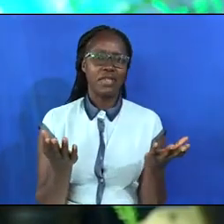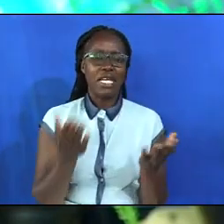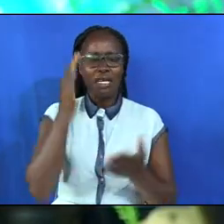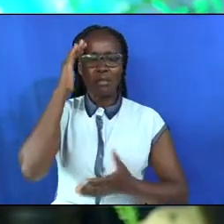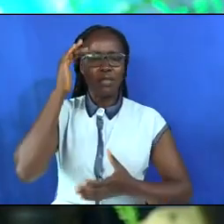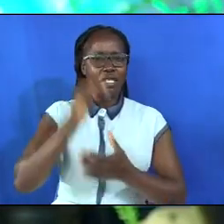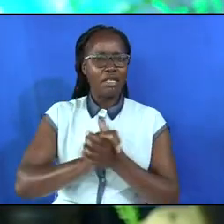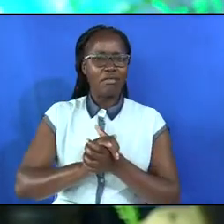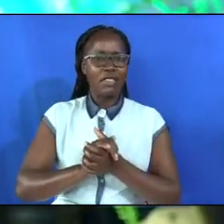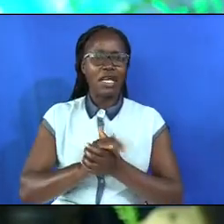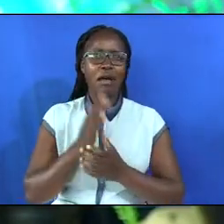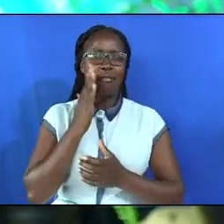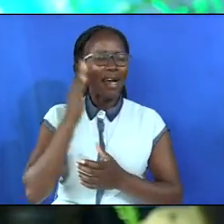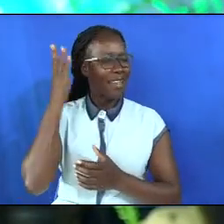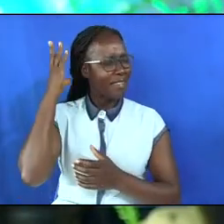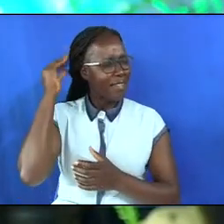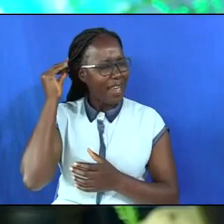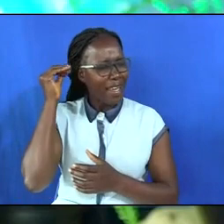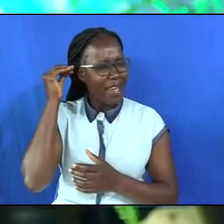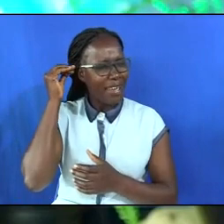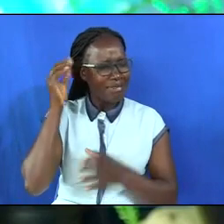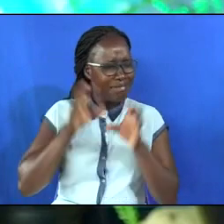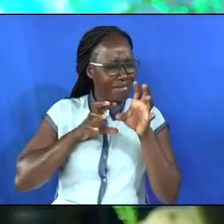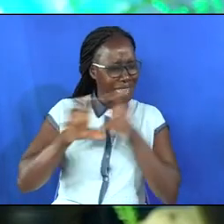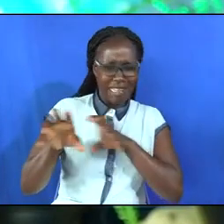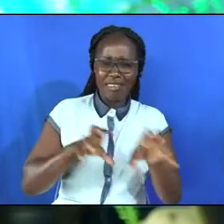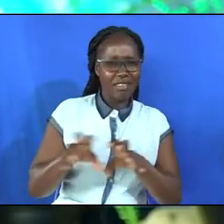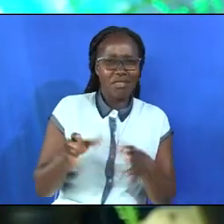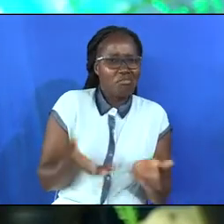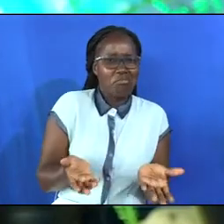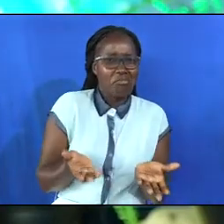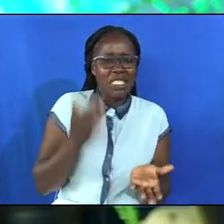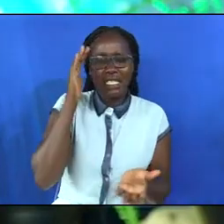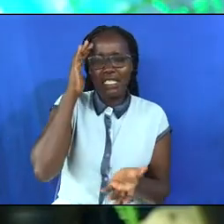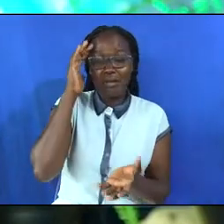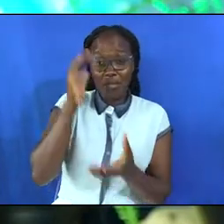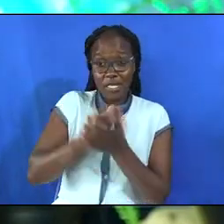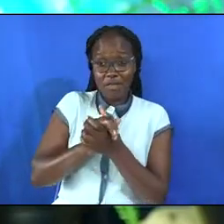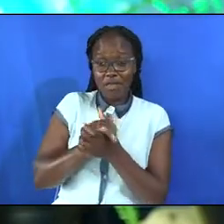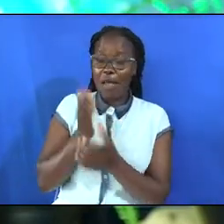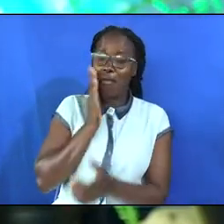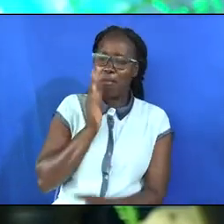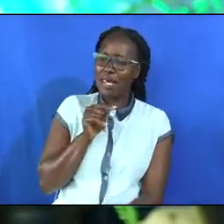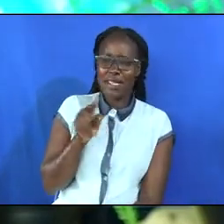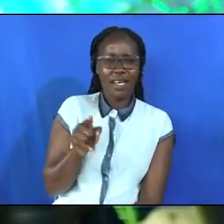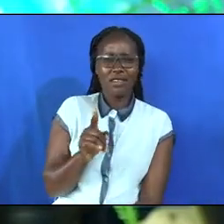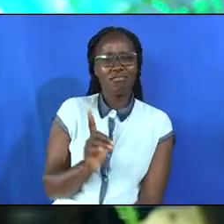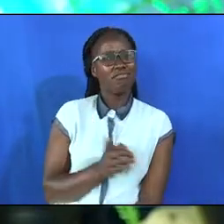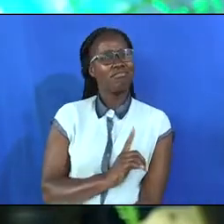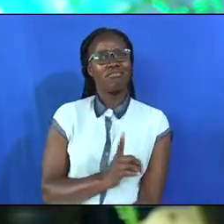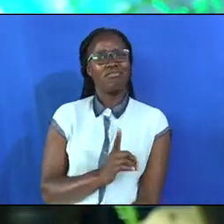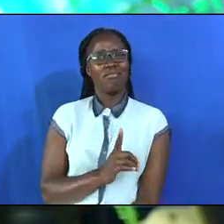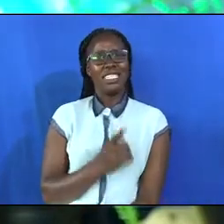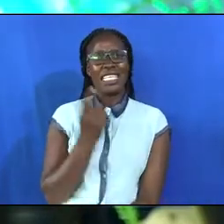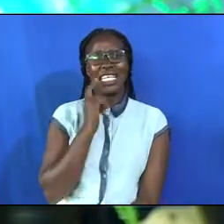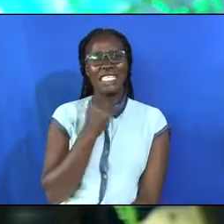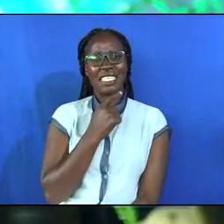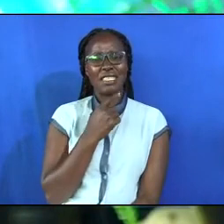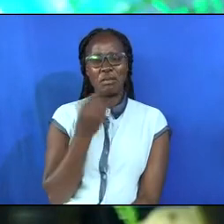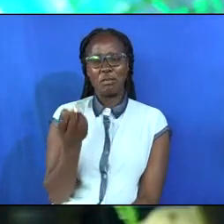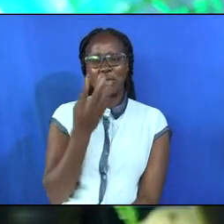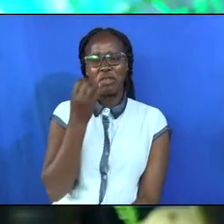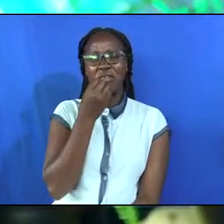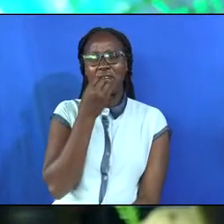her mother's hair was not attractive. She believed that her mother's face was not